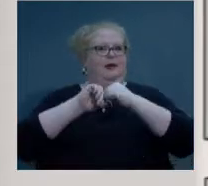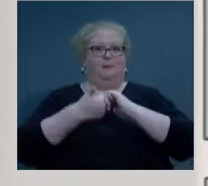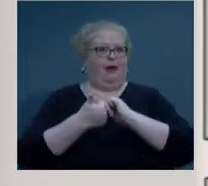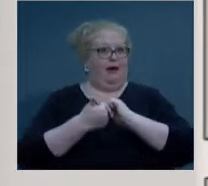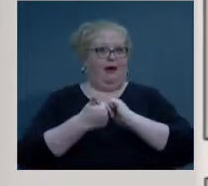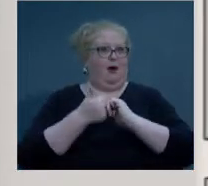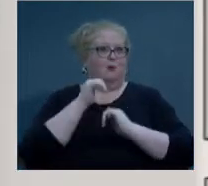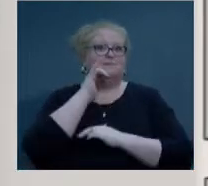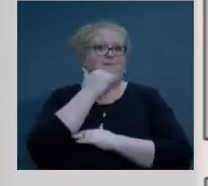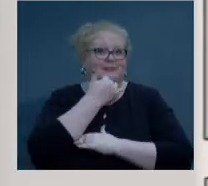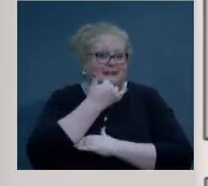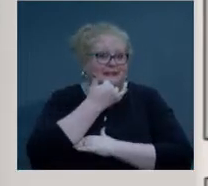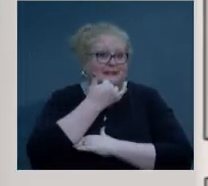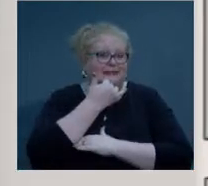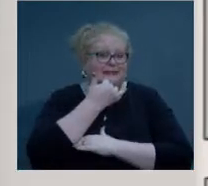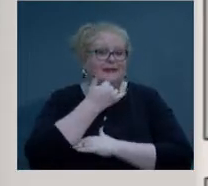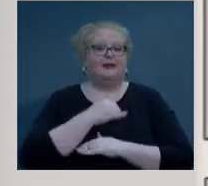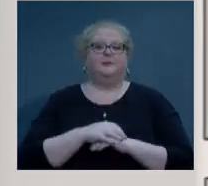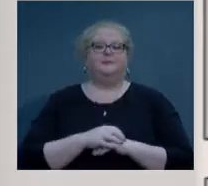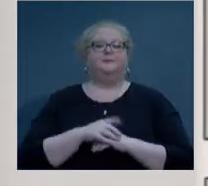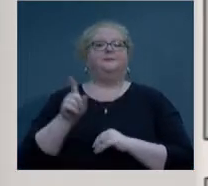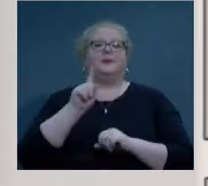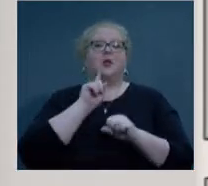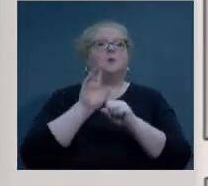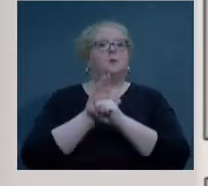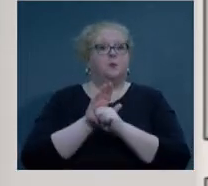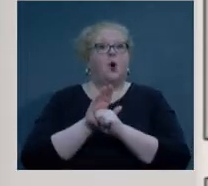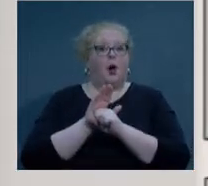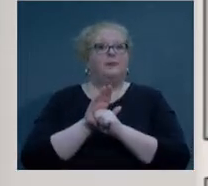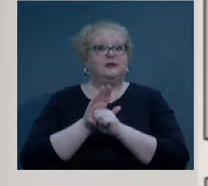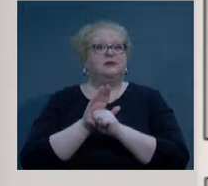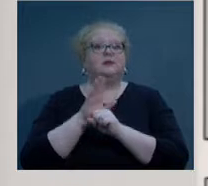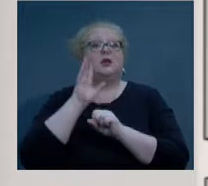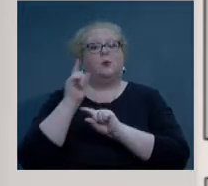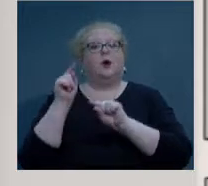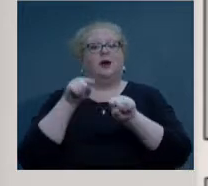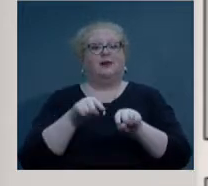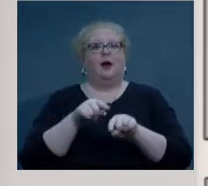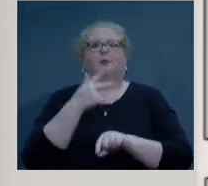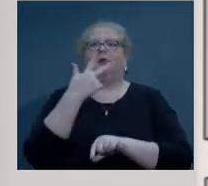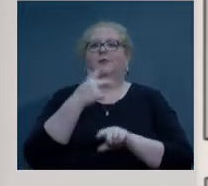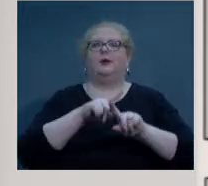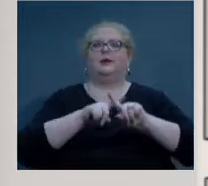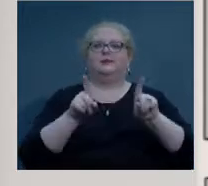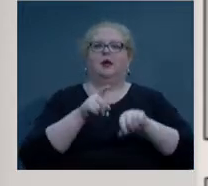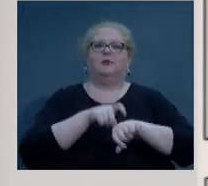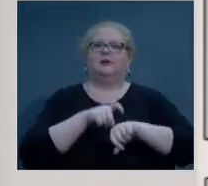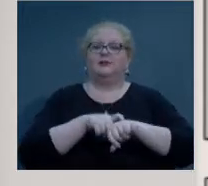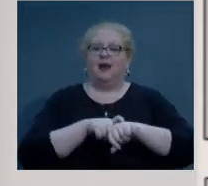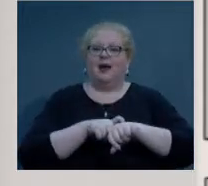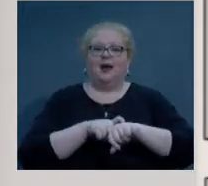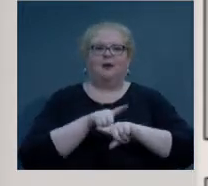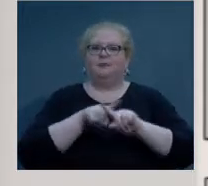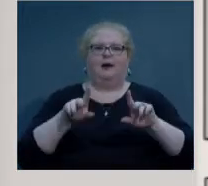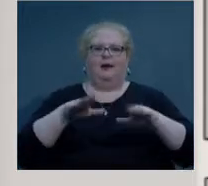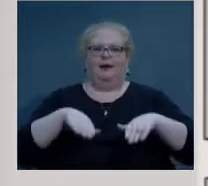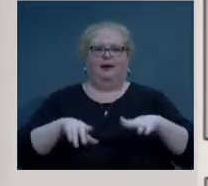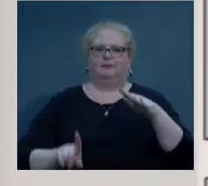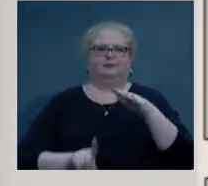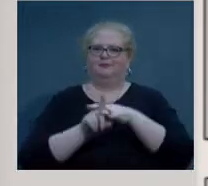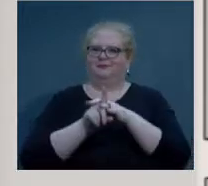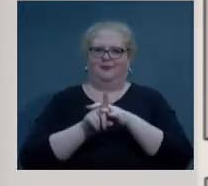mistake. He has promised me that he was coming 3 different times to do this, and he has